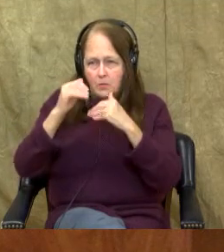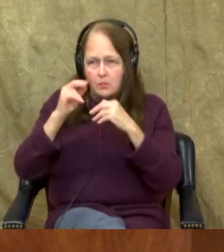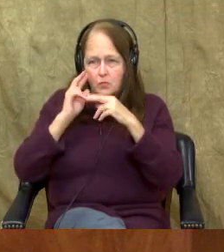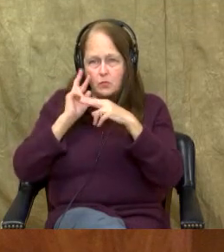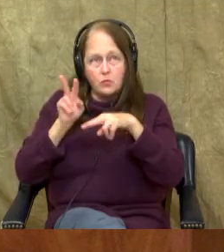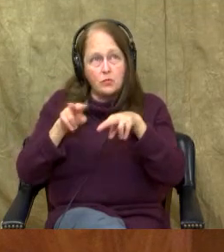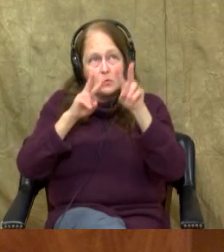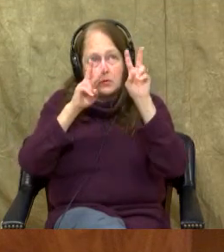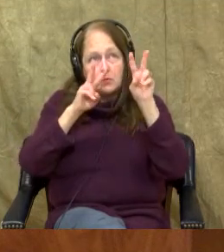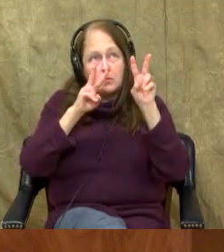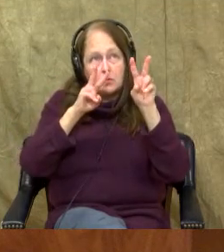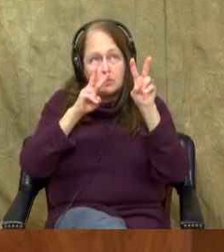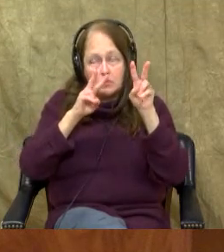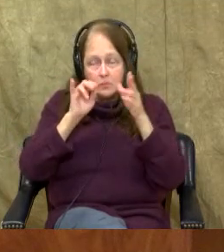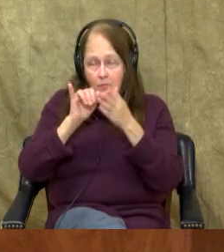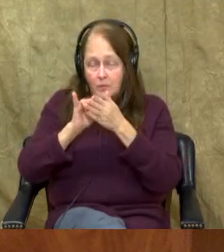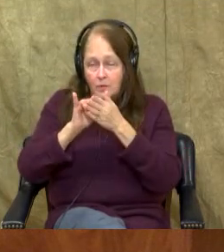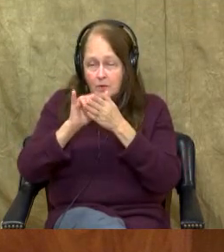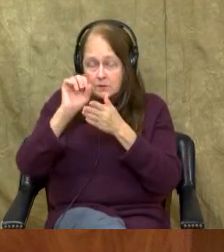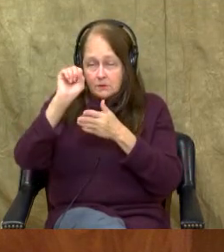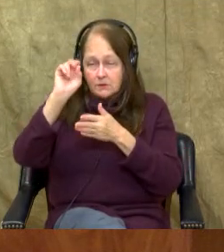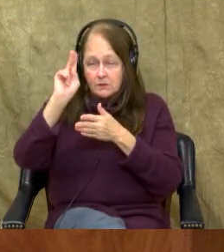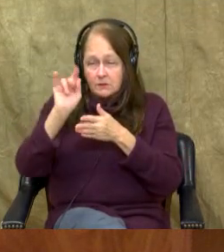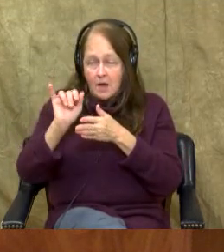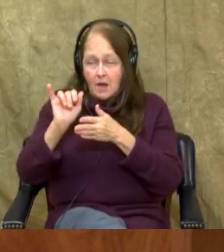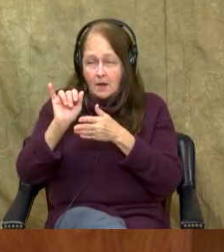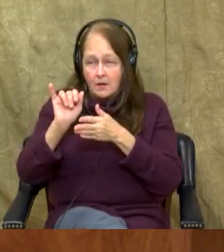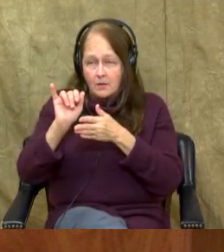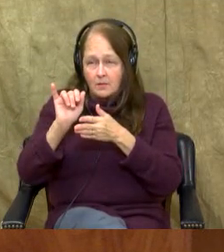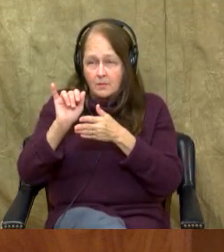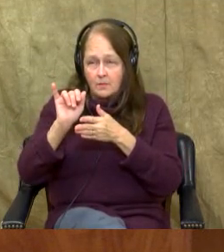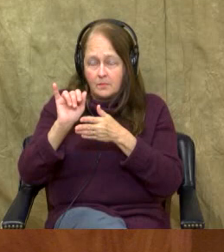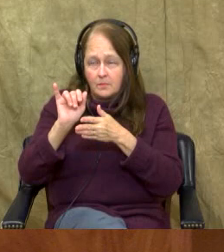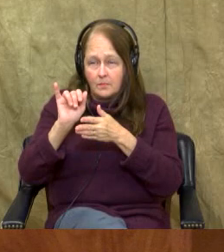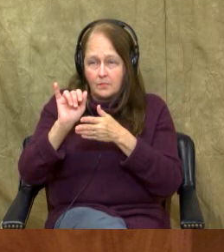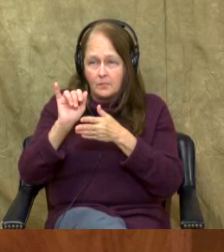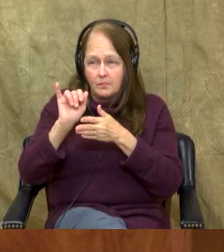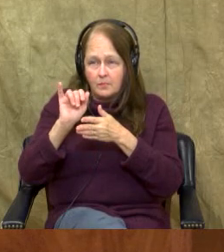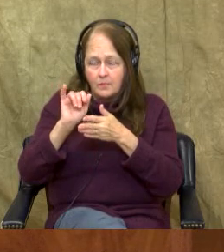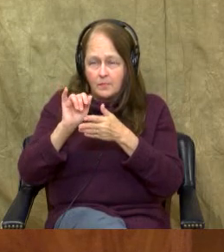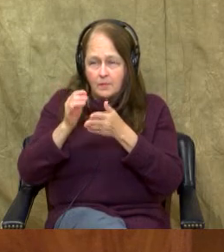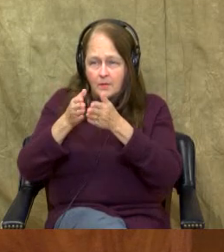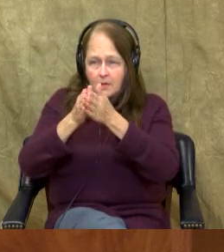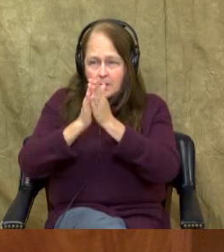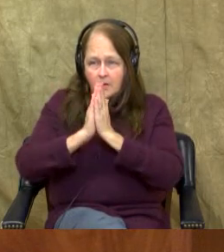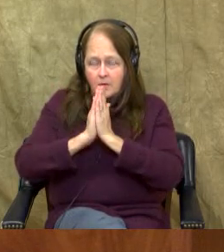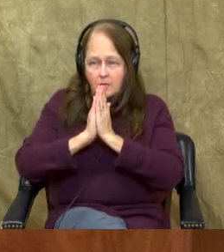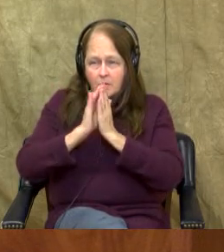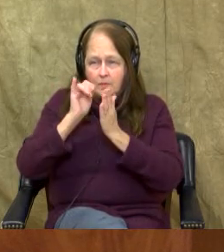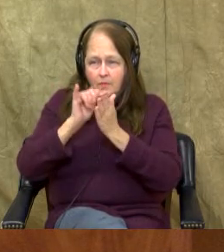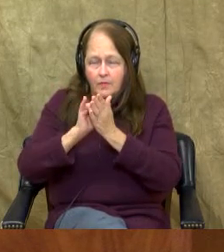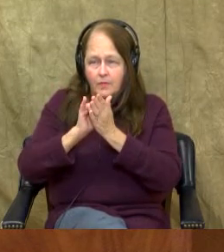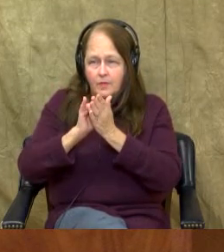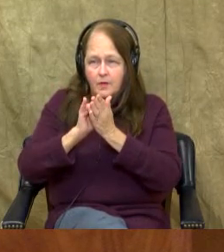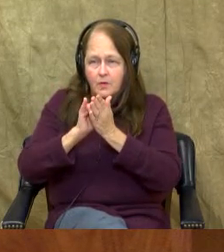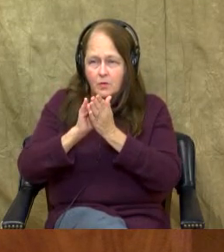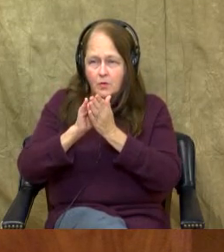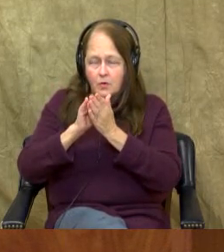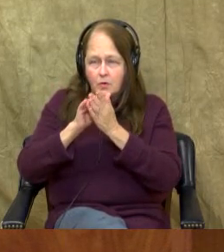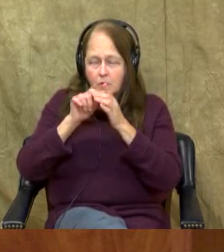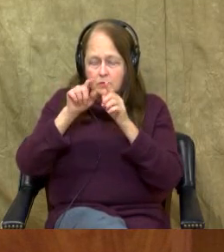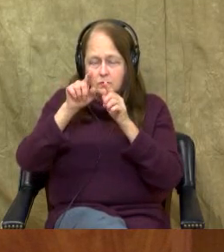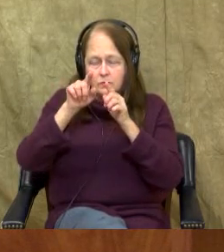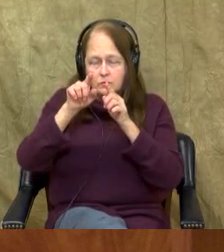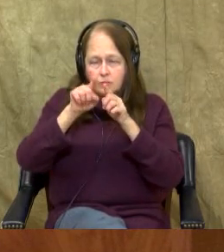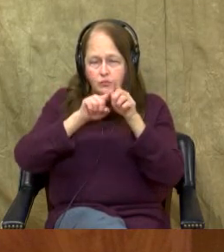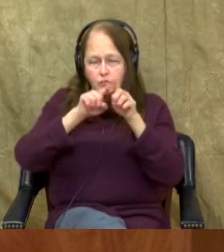up at the sky anyway. Ben asks if that's the constellation